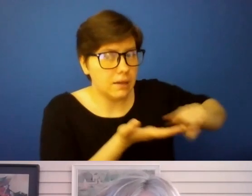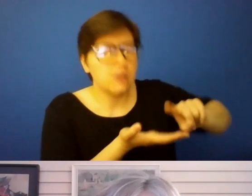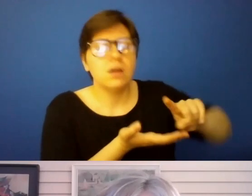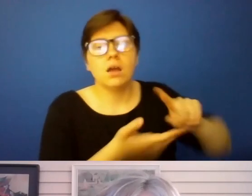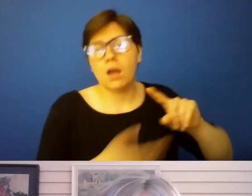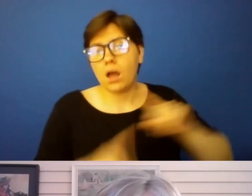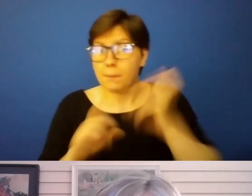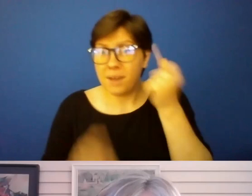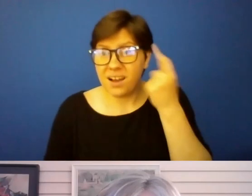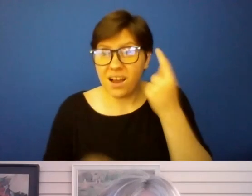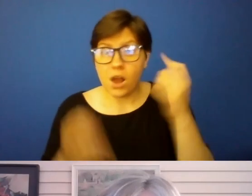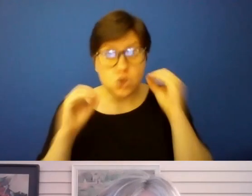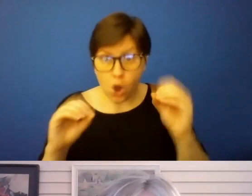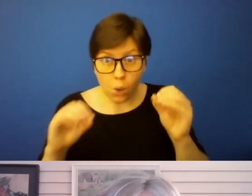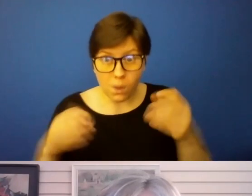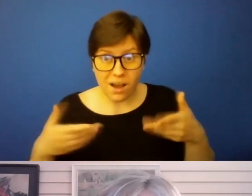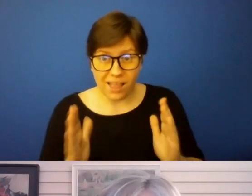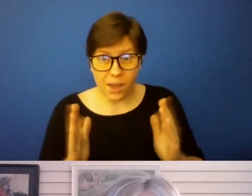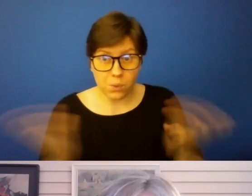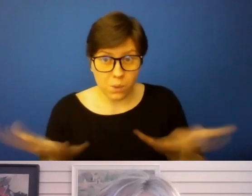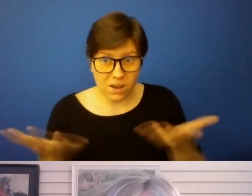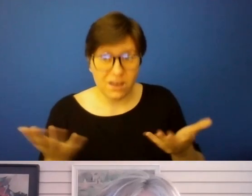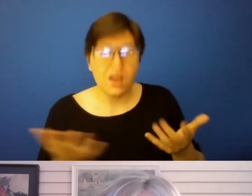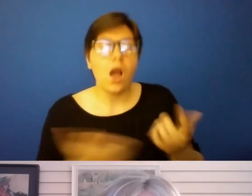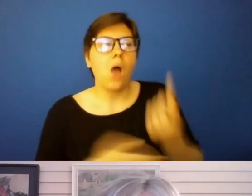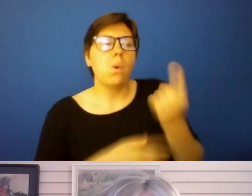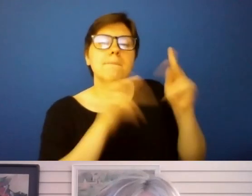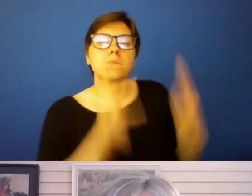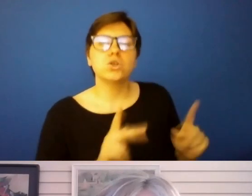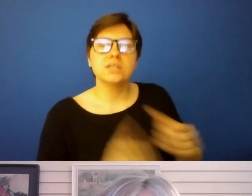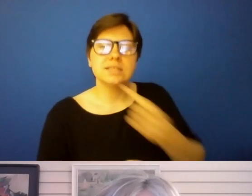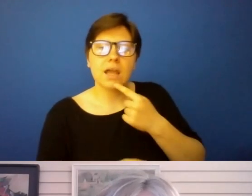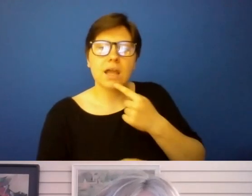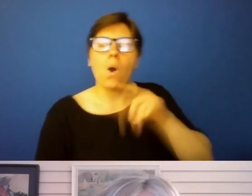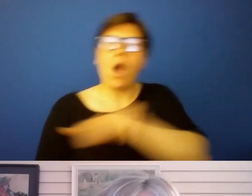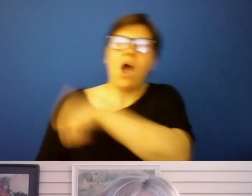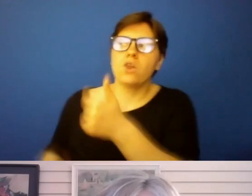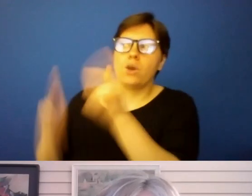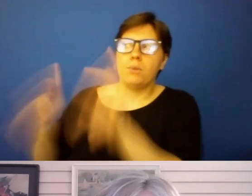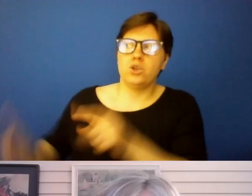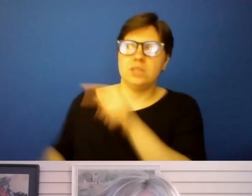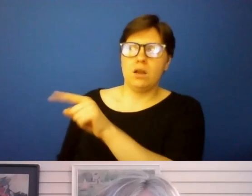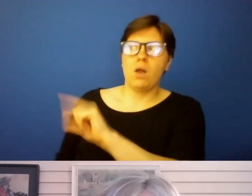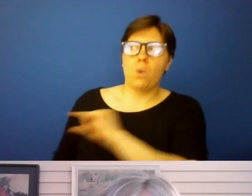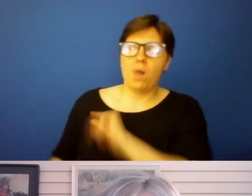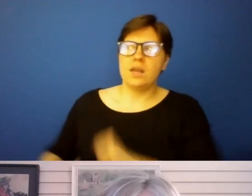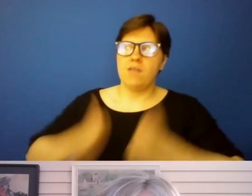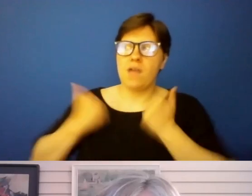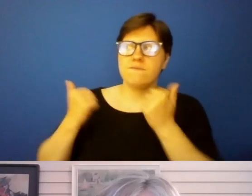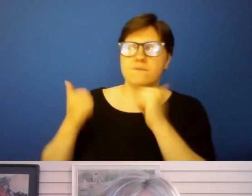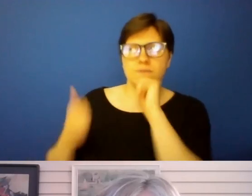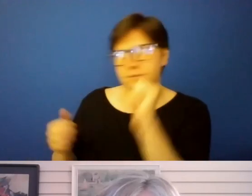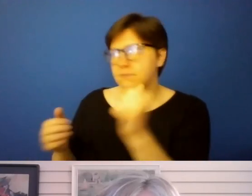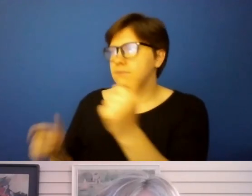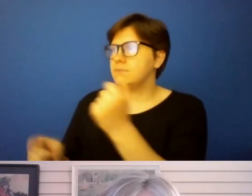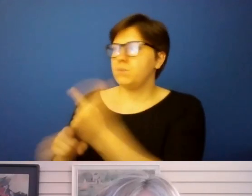nobody's allowed is one person deciding that somebody else's quality of life is inadequate, and